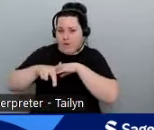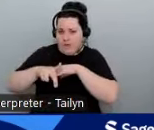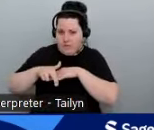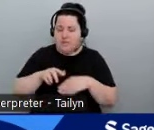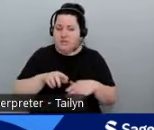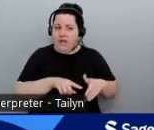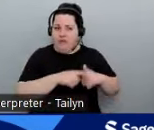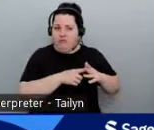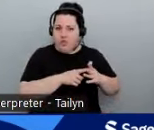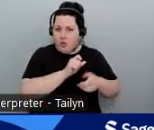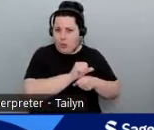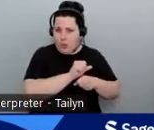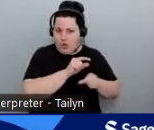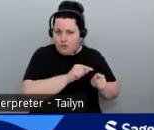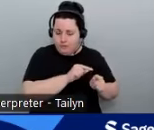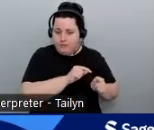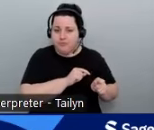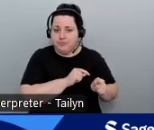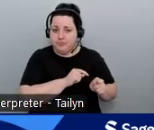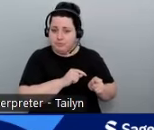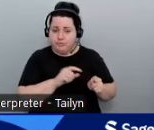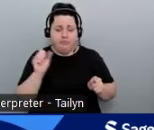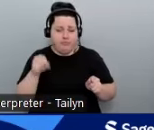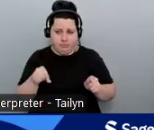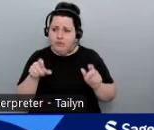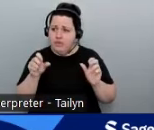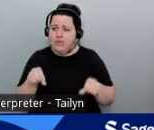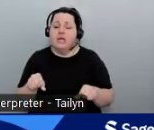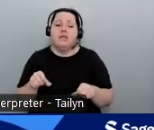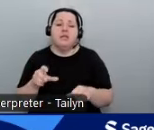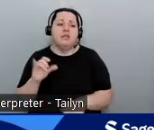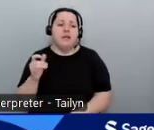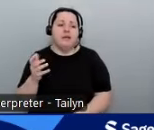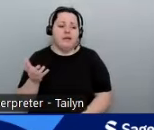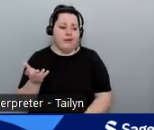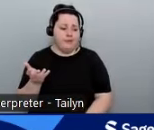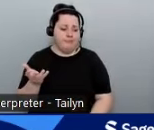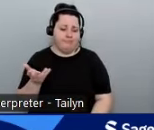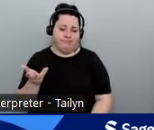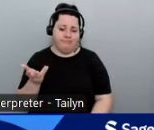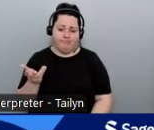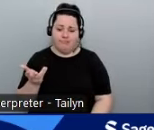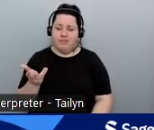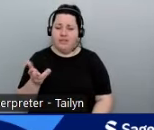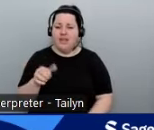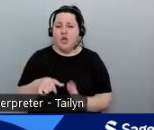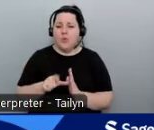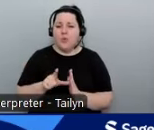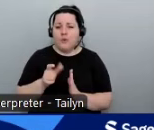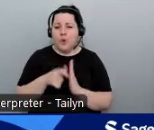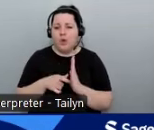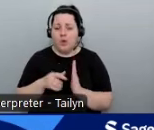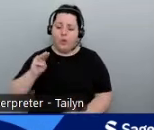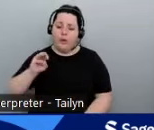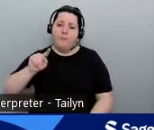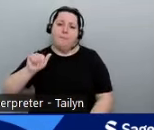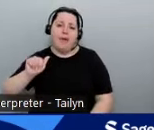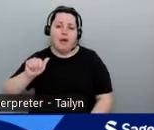pieces of work. Absolutely, you can do that. So it's sort of like a a review article or a meta-analysis,